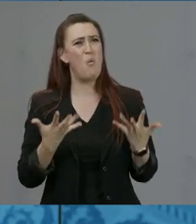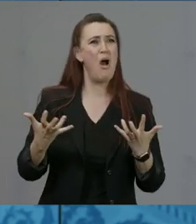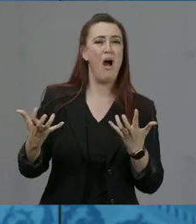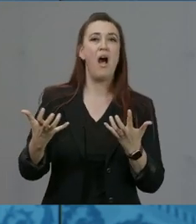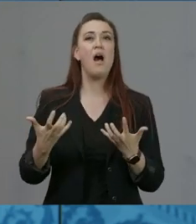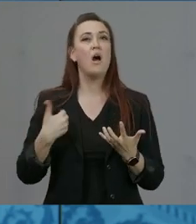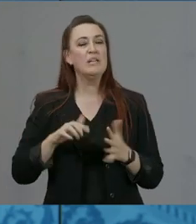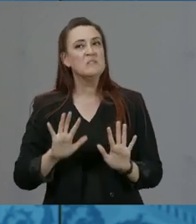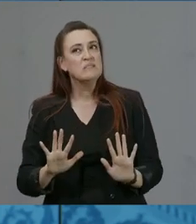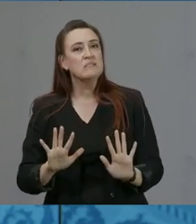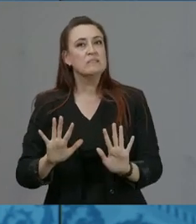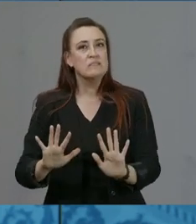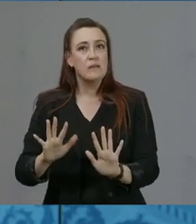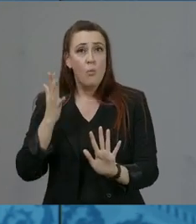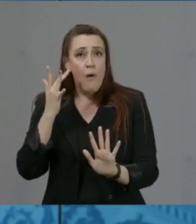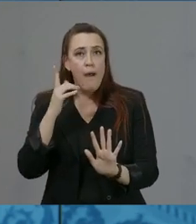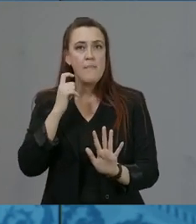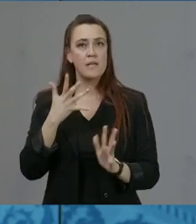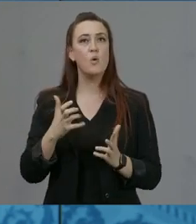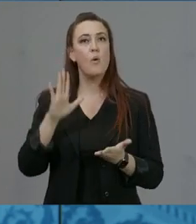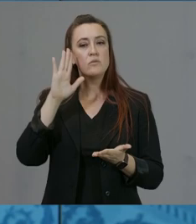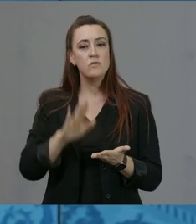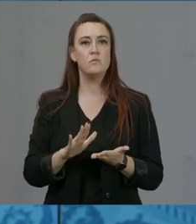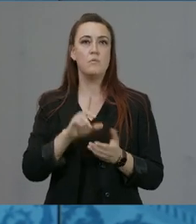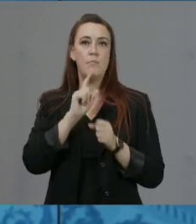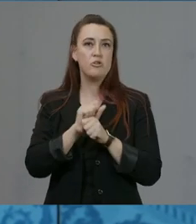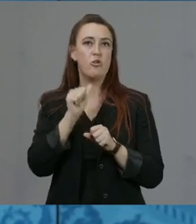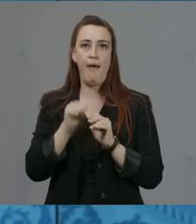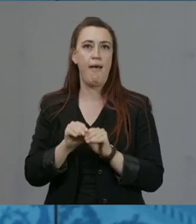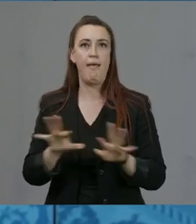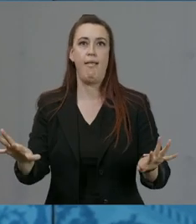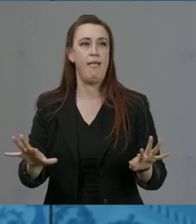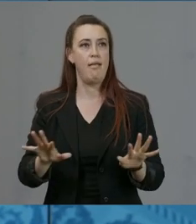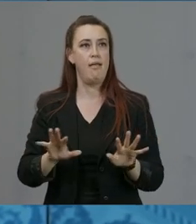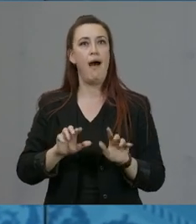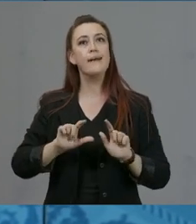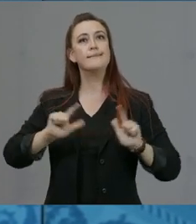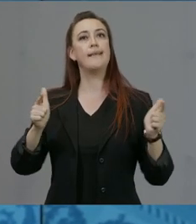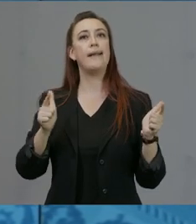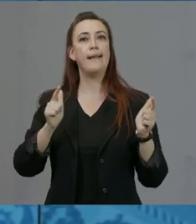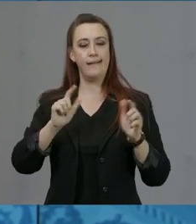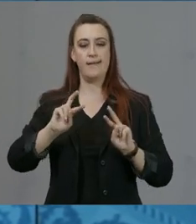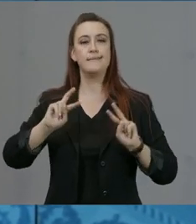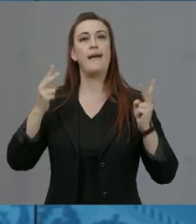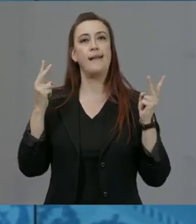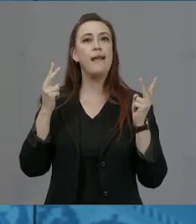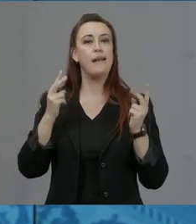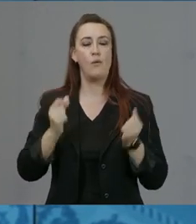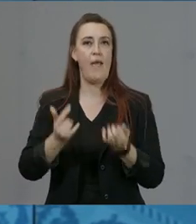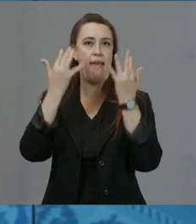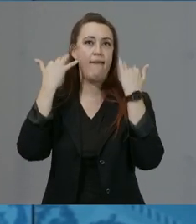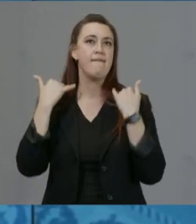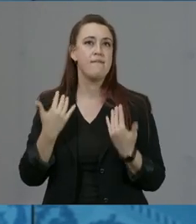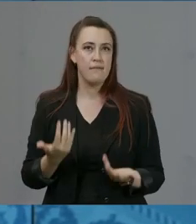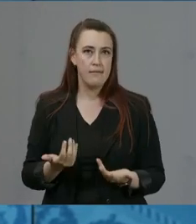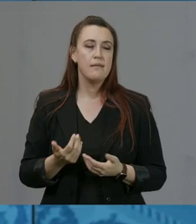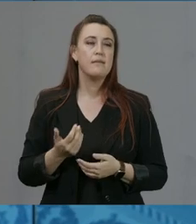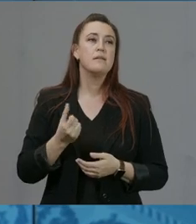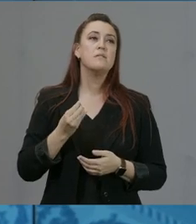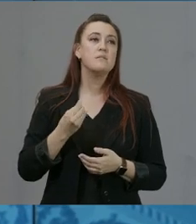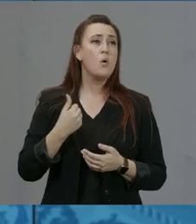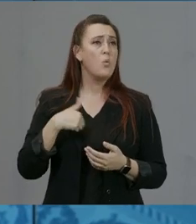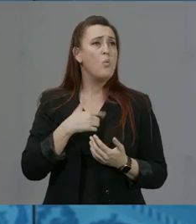second wave. We're making decisions with the confidence that we are going in the right direction